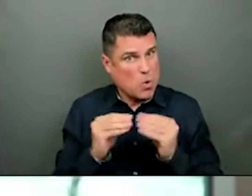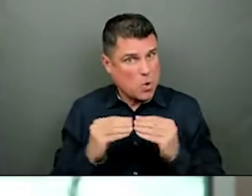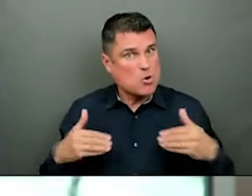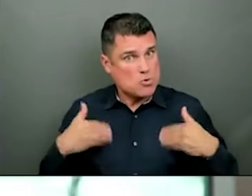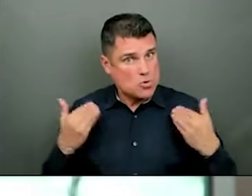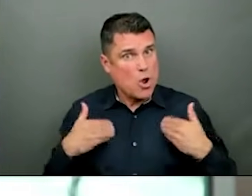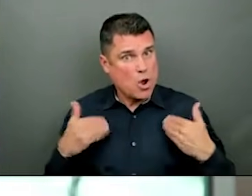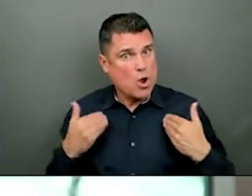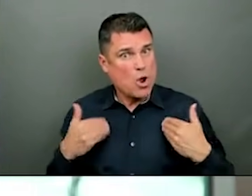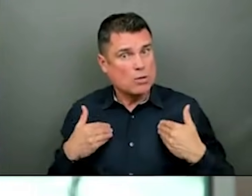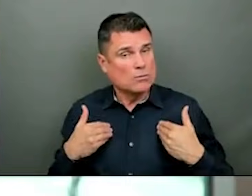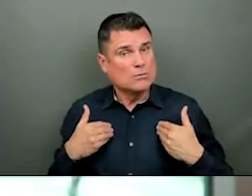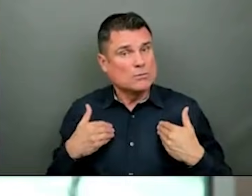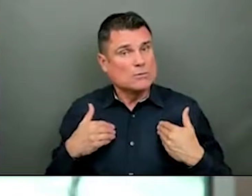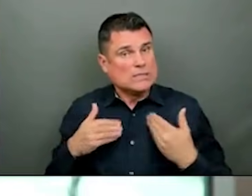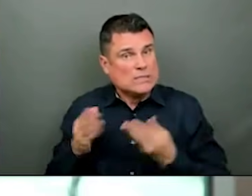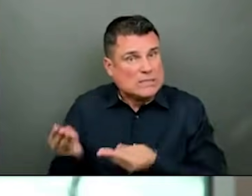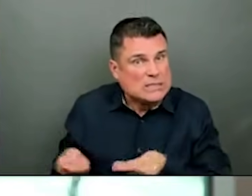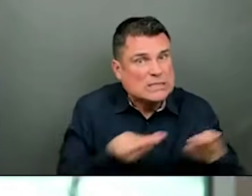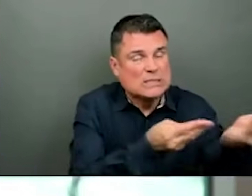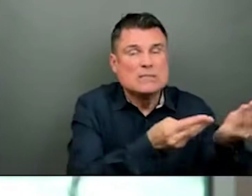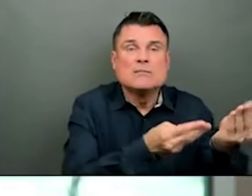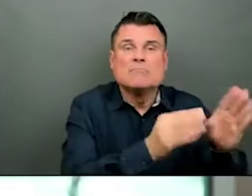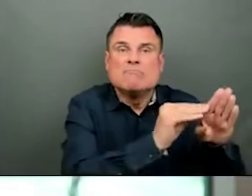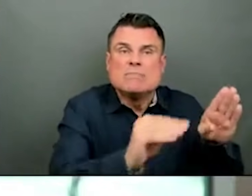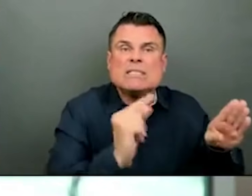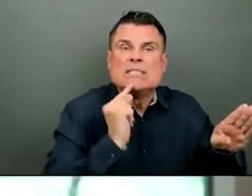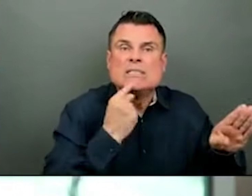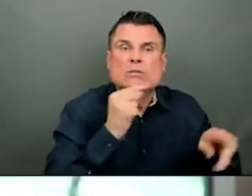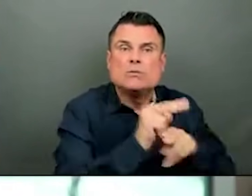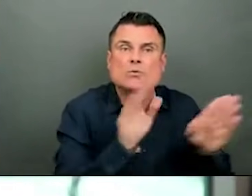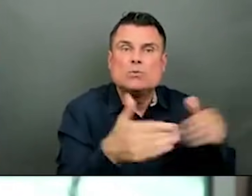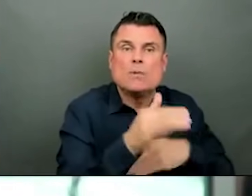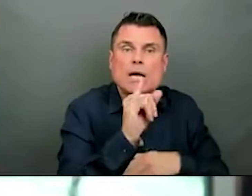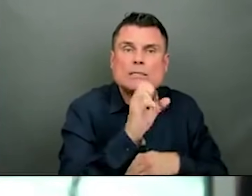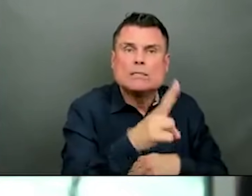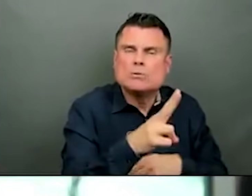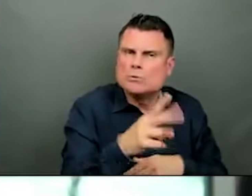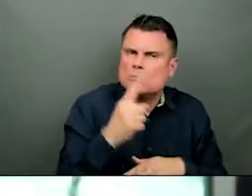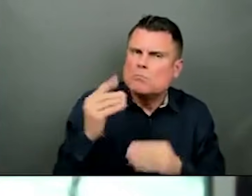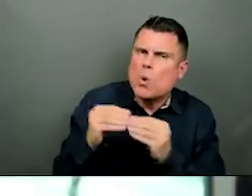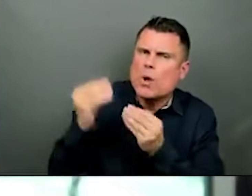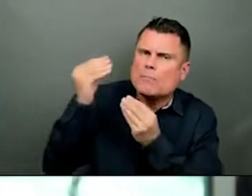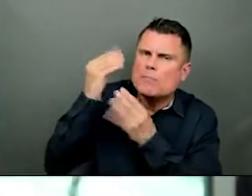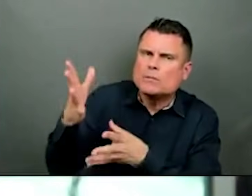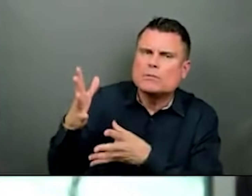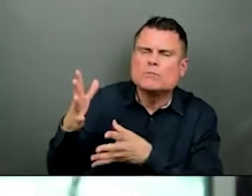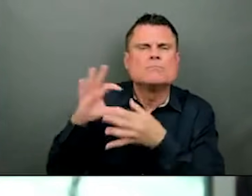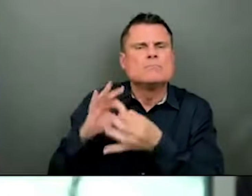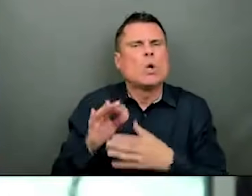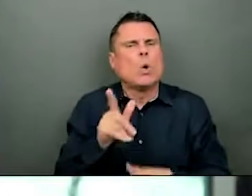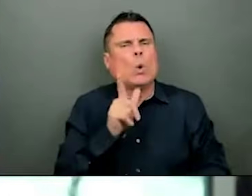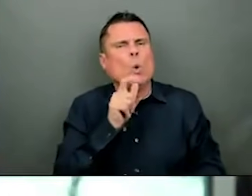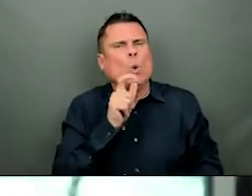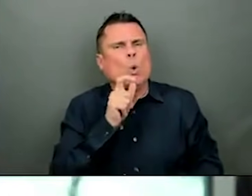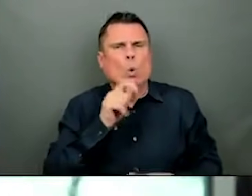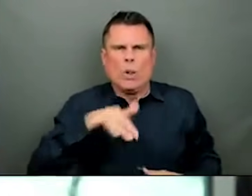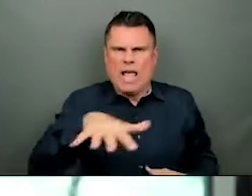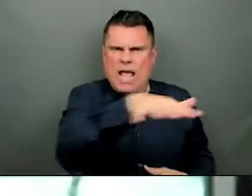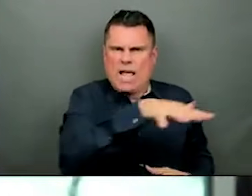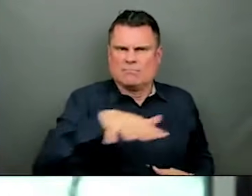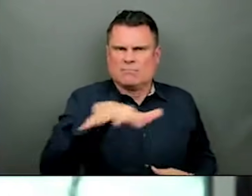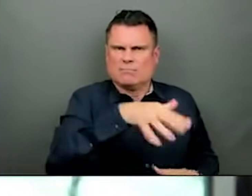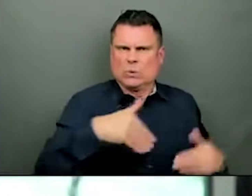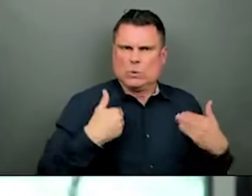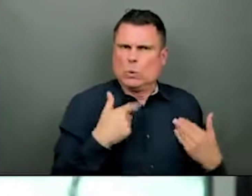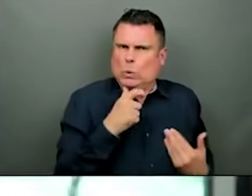demographics they're hitting and why, and which settings they're spreading in? I mean, you mentioned community spread, but do you have specifics? Yeah, so I